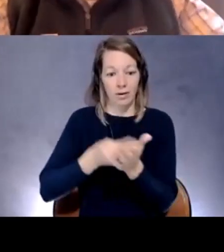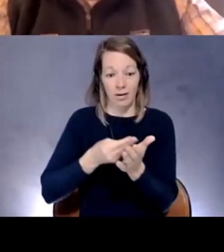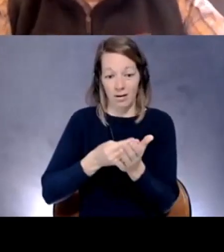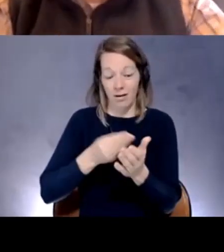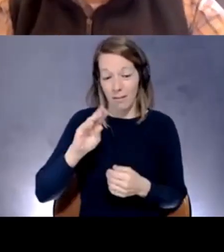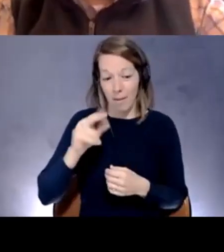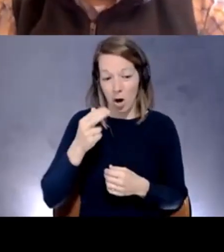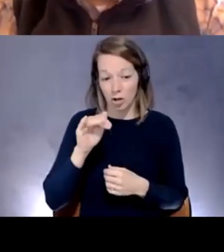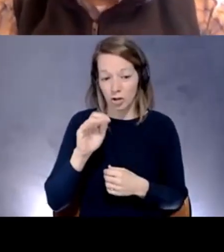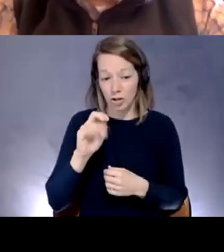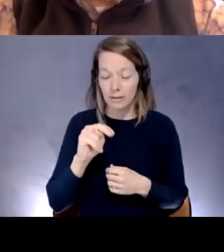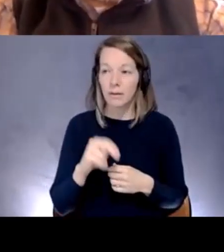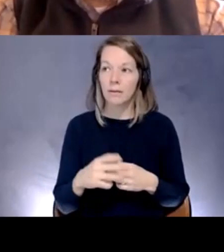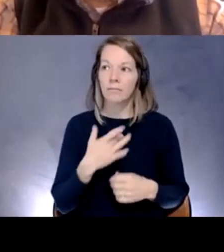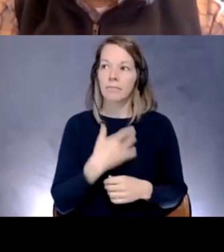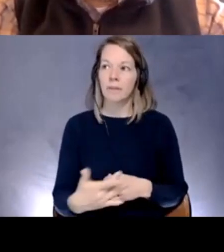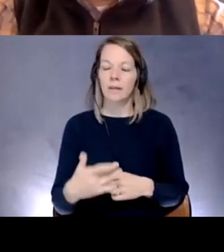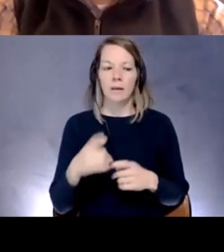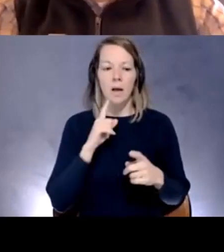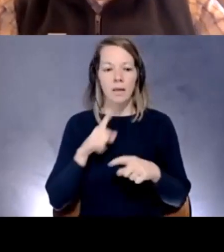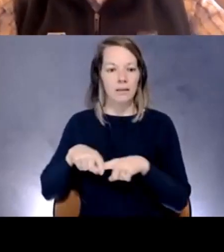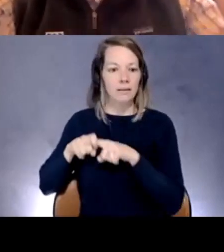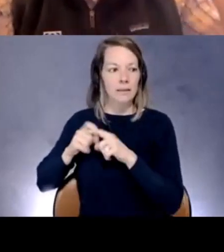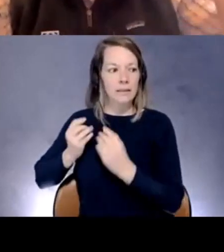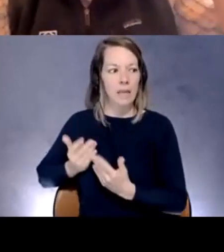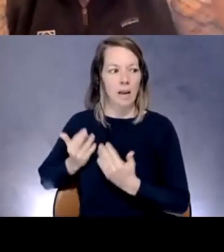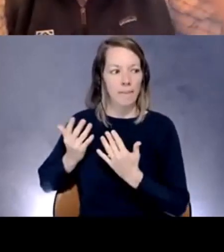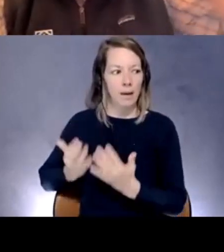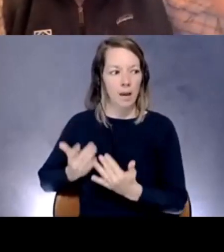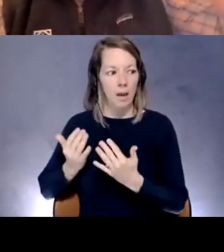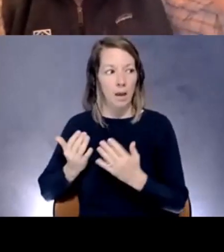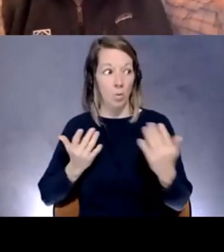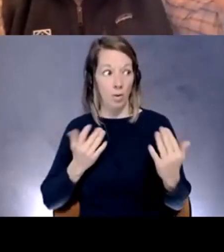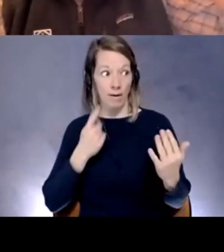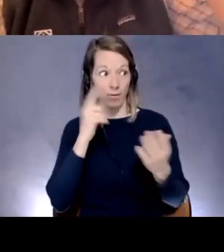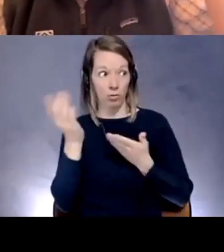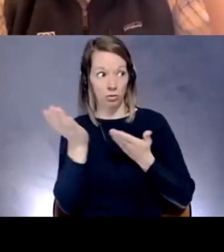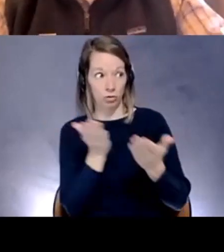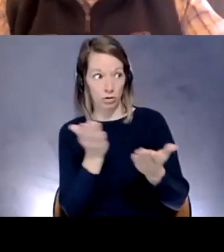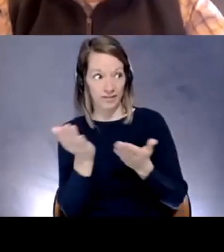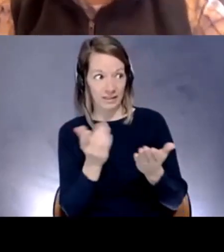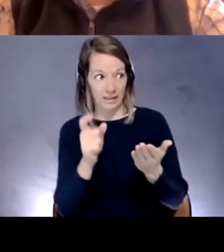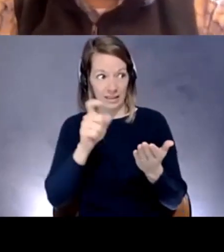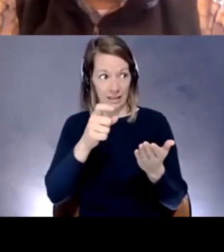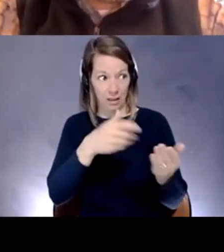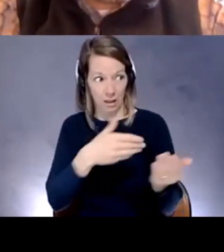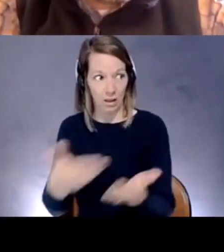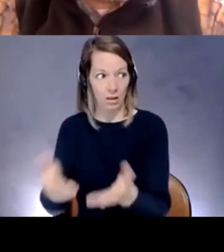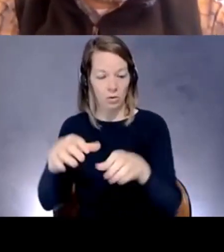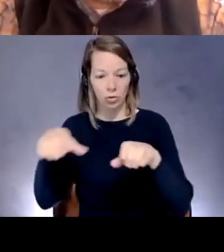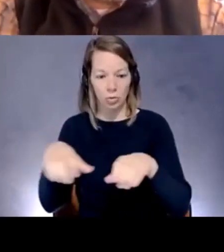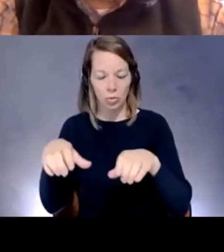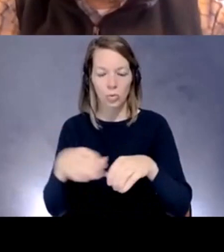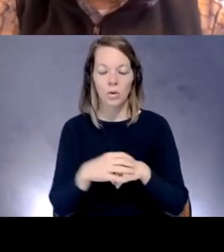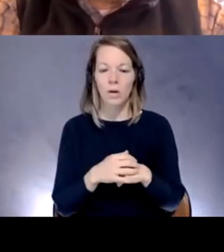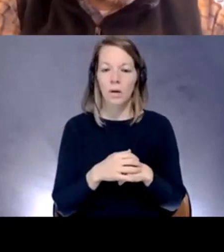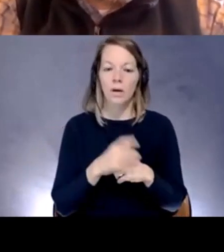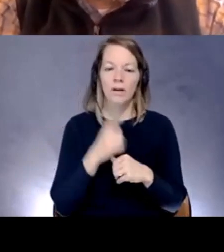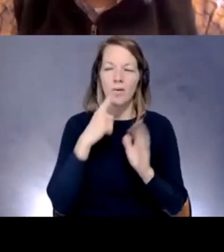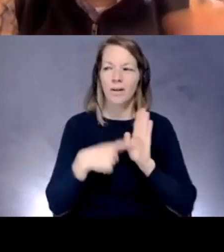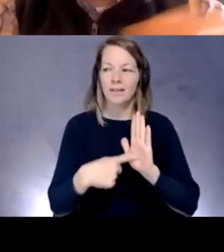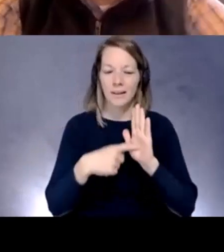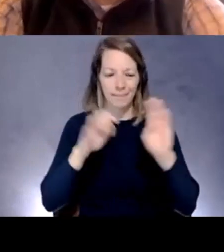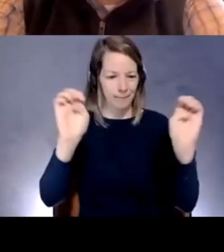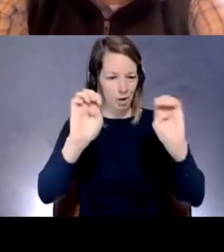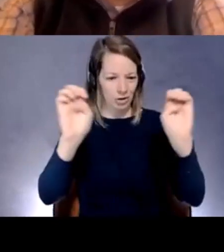lot of time on standby waiting for services that are needed to be delivered. For example, an